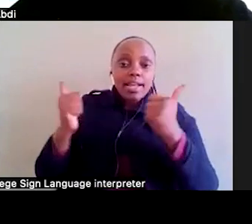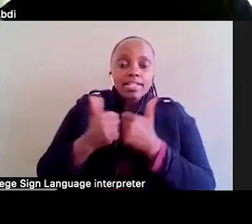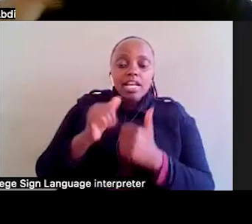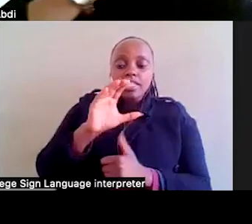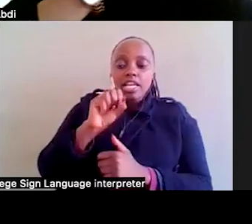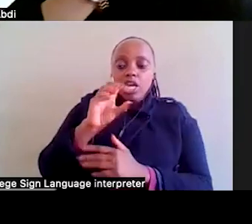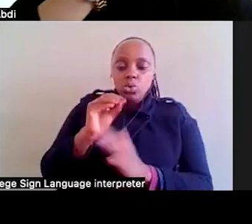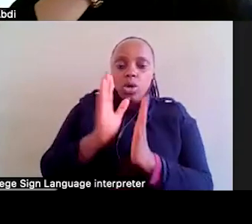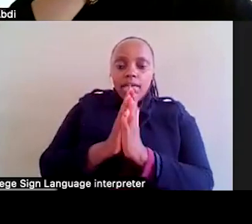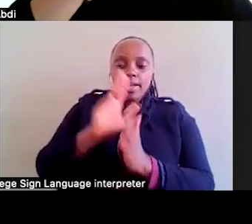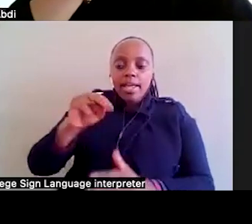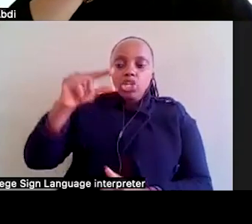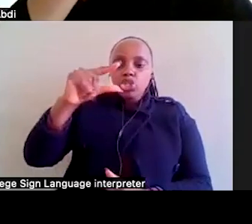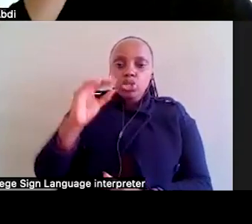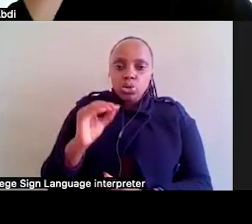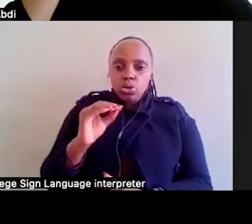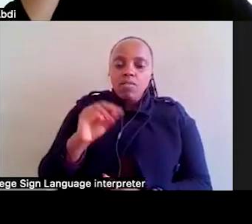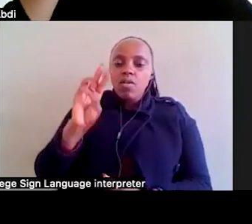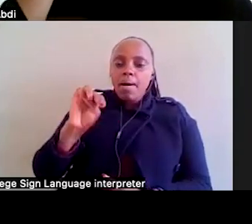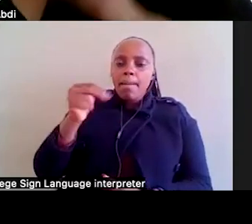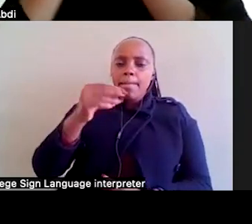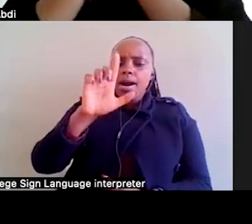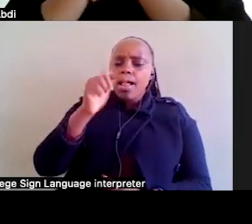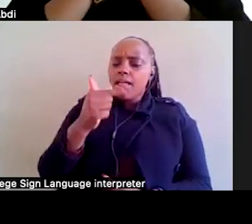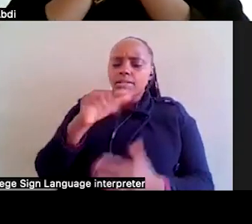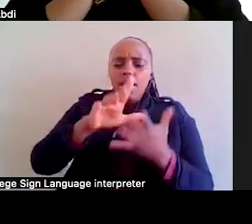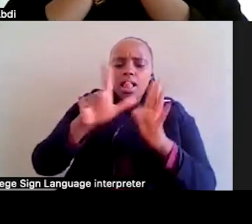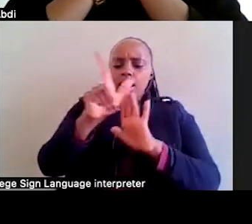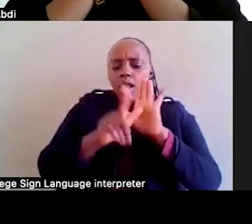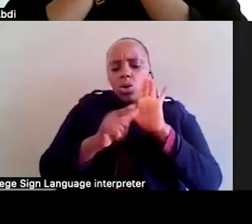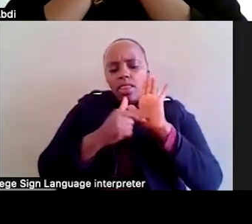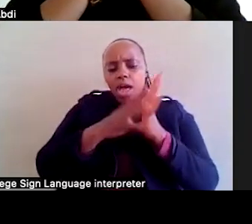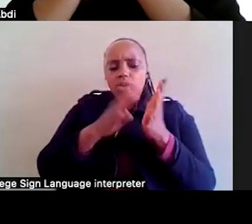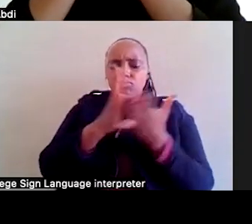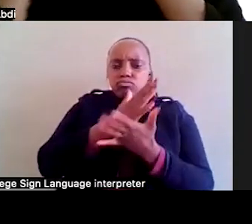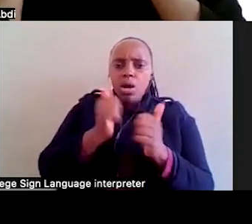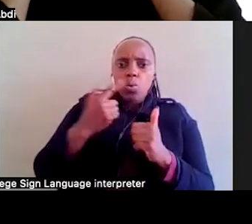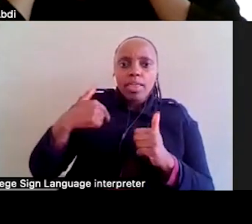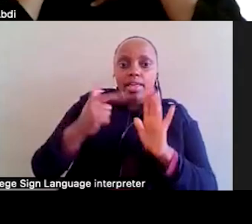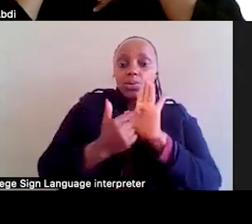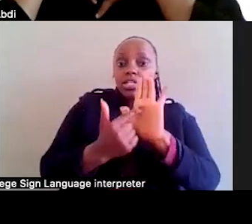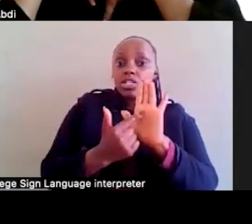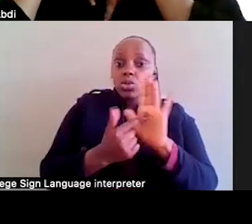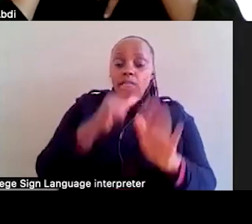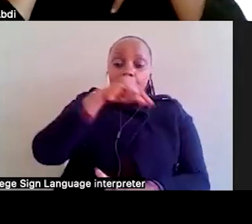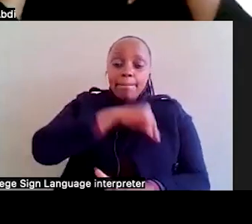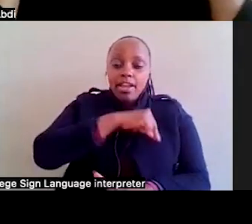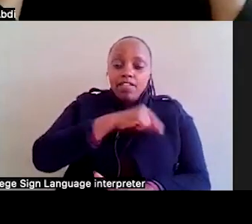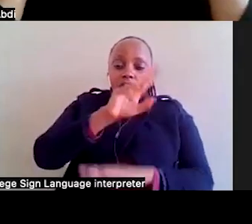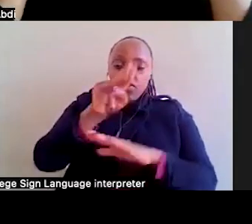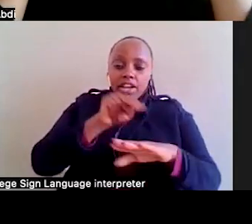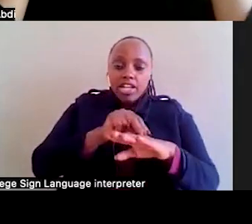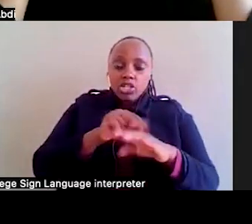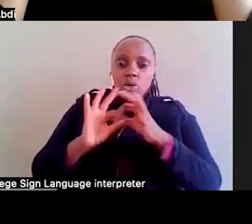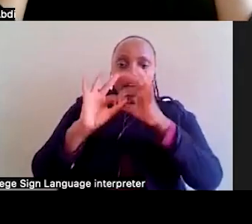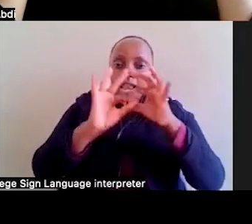and NGOs. So Marlet, what lessons can you share with us that show the benefits of the National